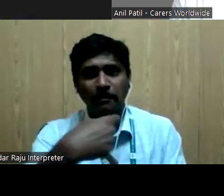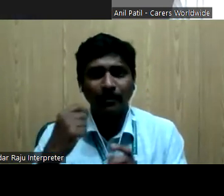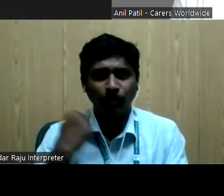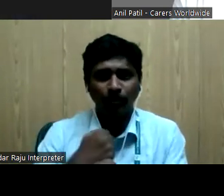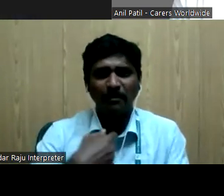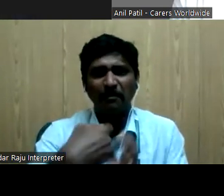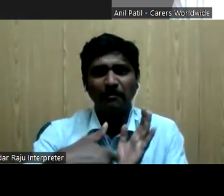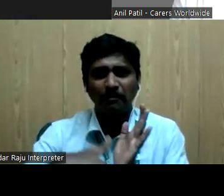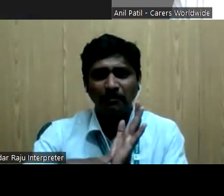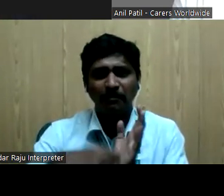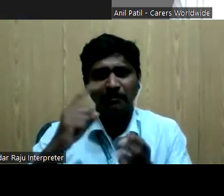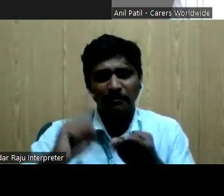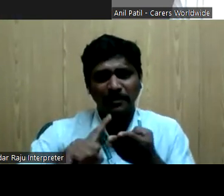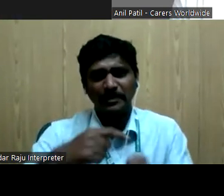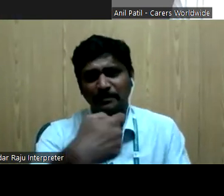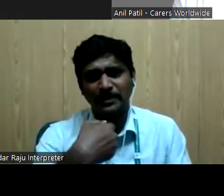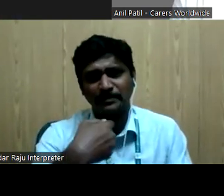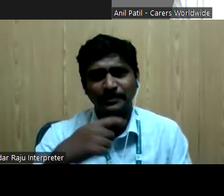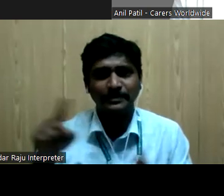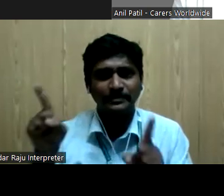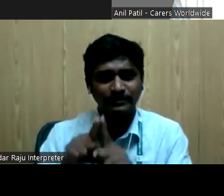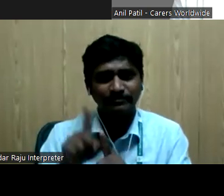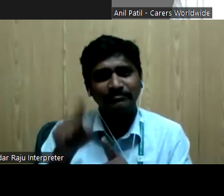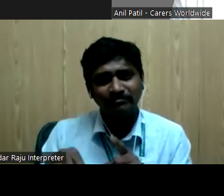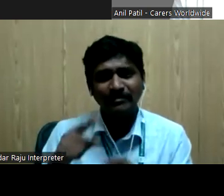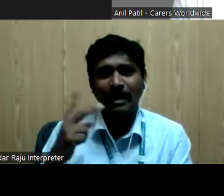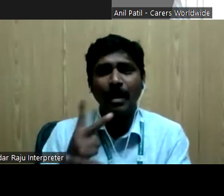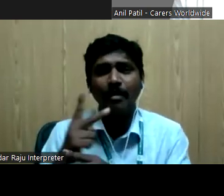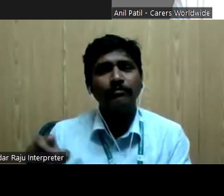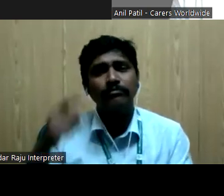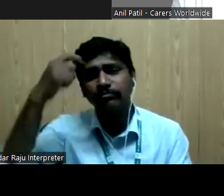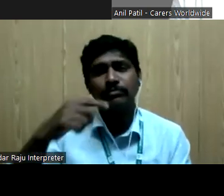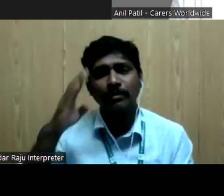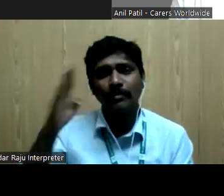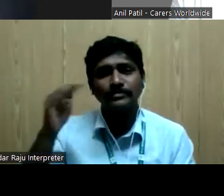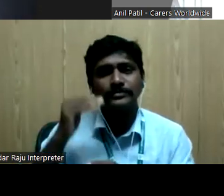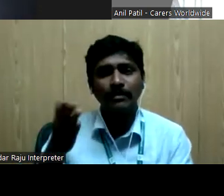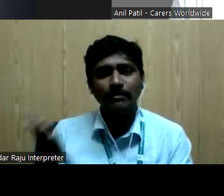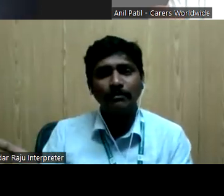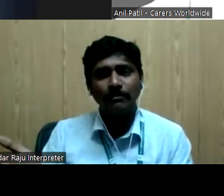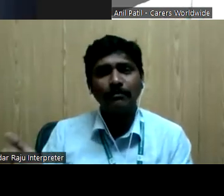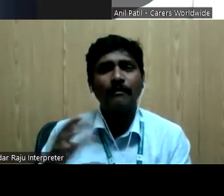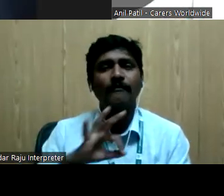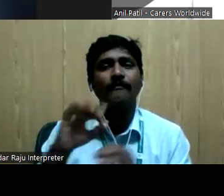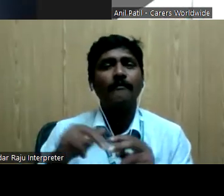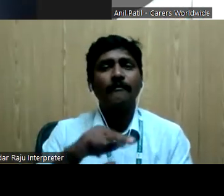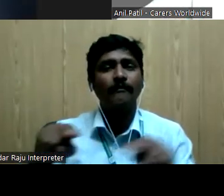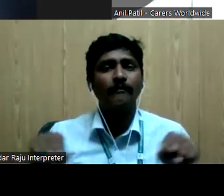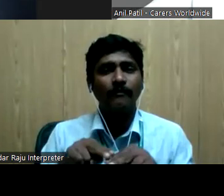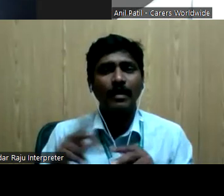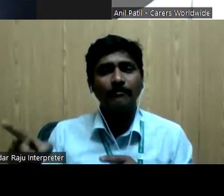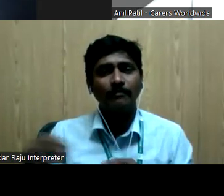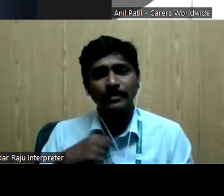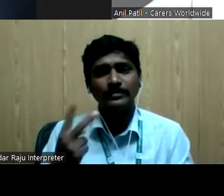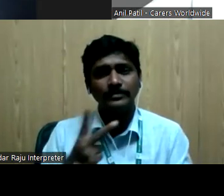actually doing the job. They are actually providing care. So they should be compensated for it. That's a very important point. And hopefully with all the audience